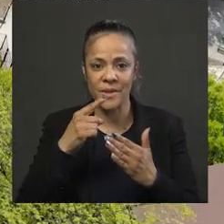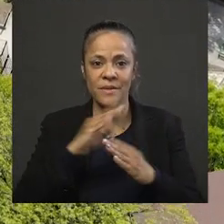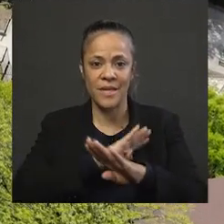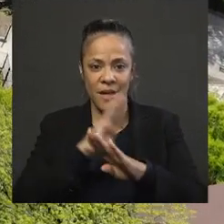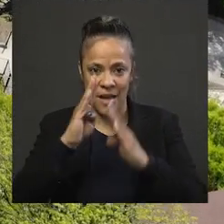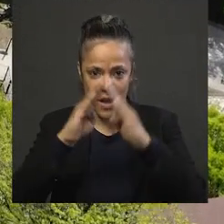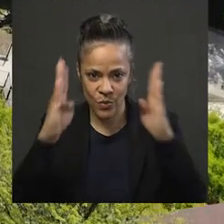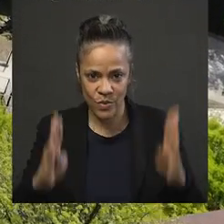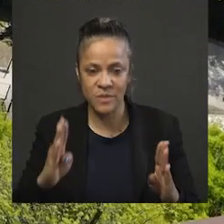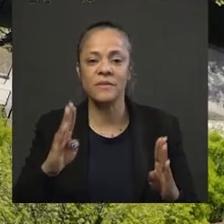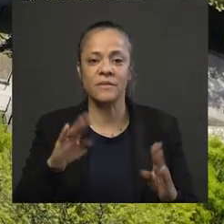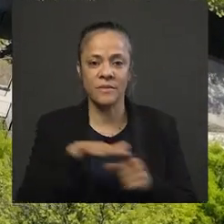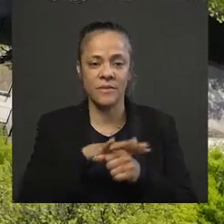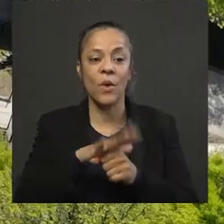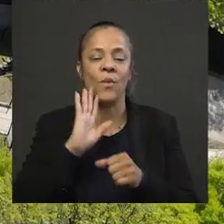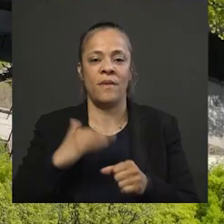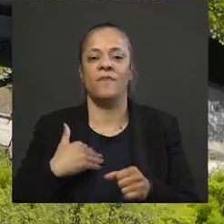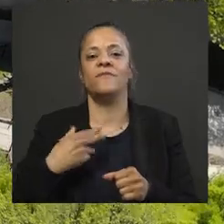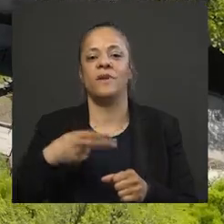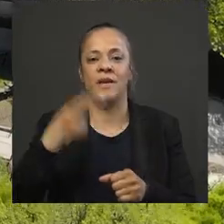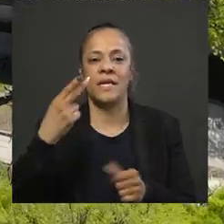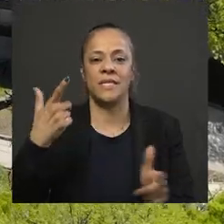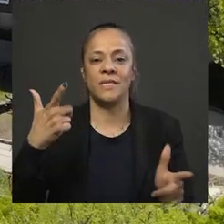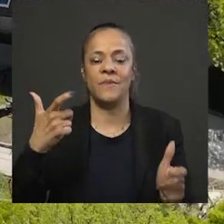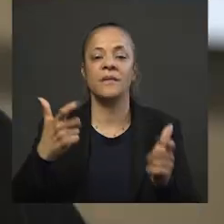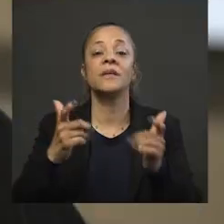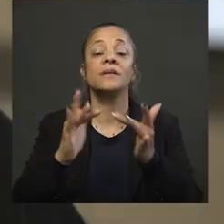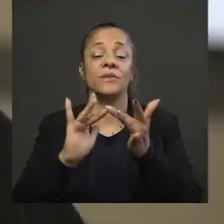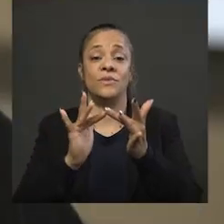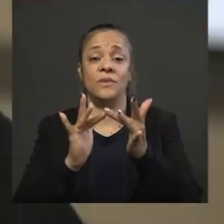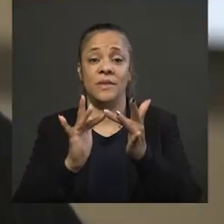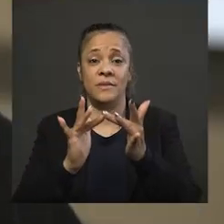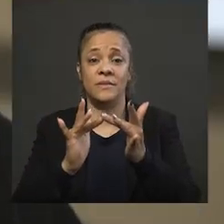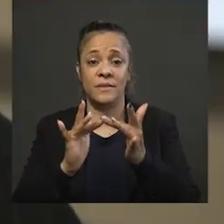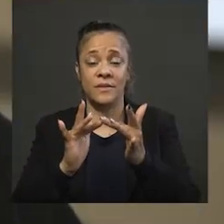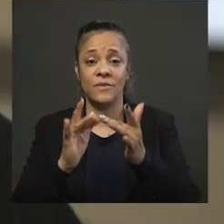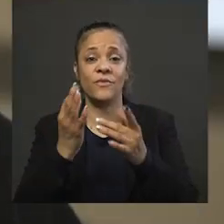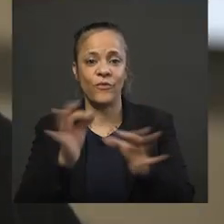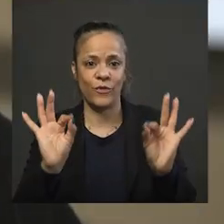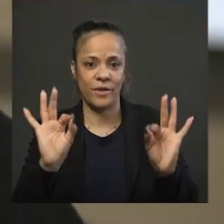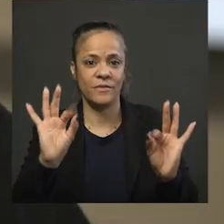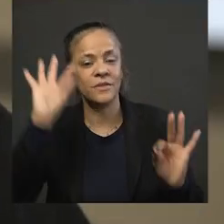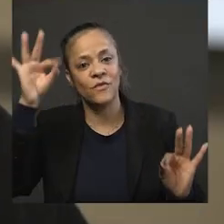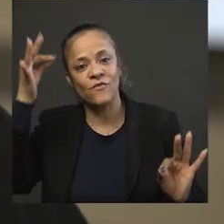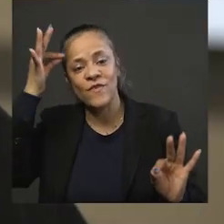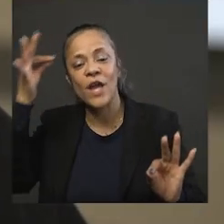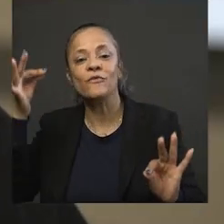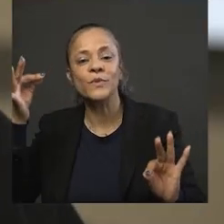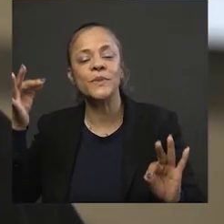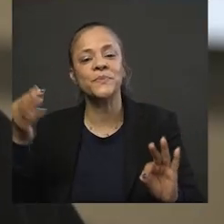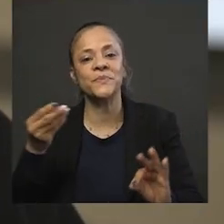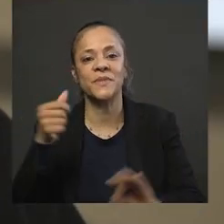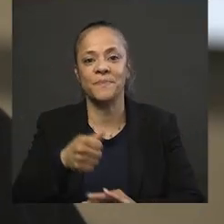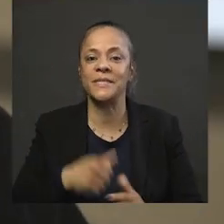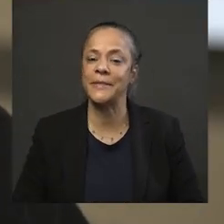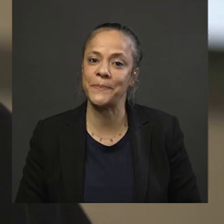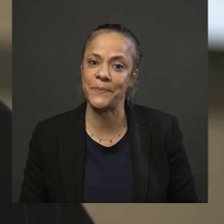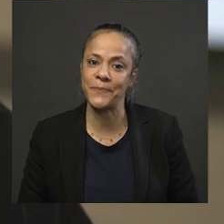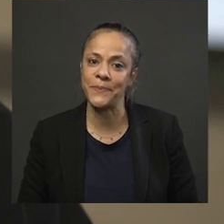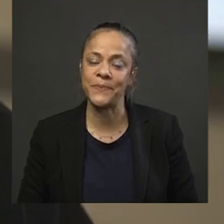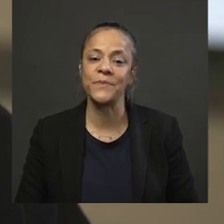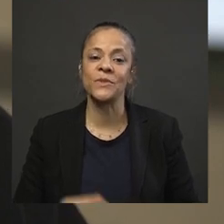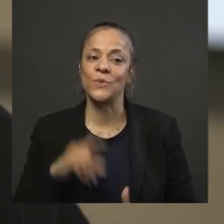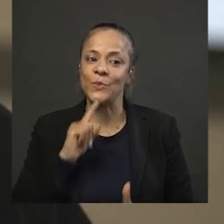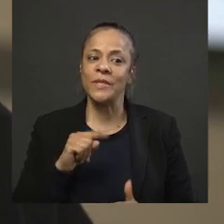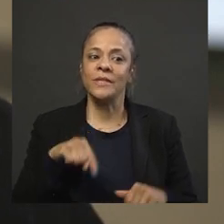have access to high-speed internet, and that it's going to be free as the result of a federal subsidy. So we're really pleased that we're able